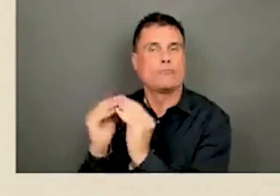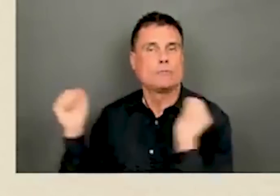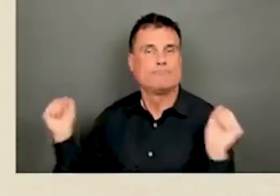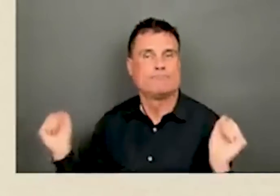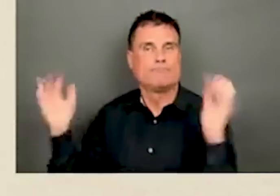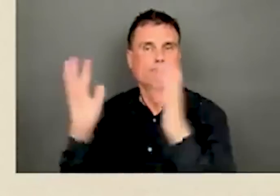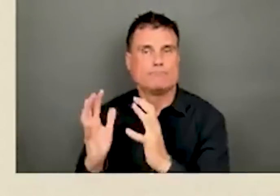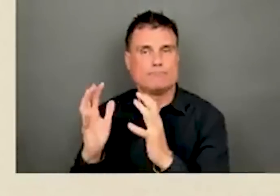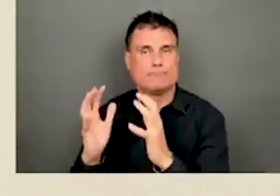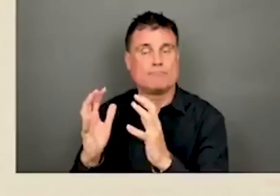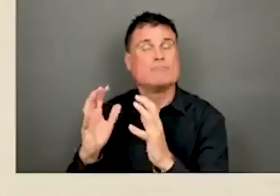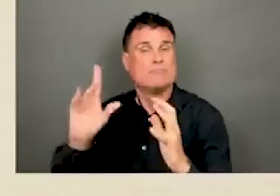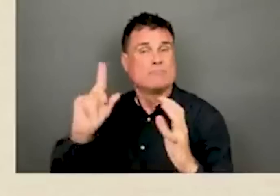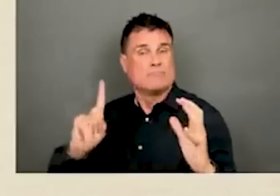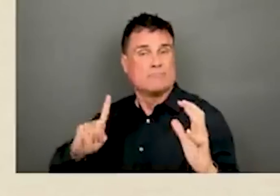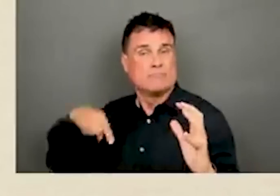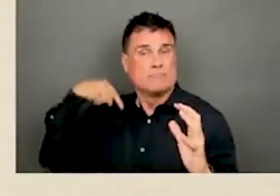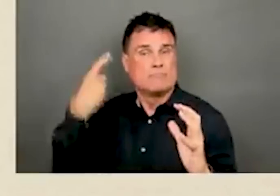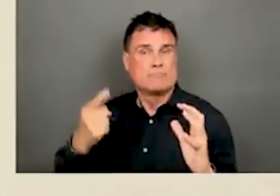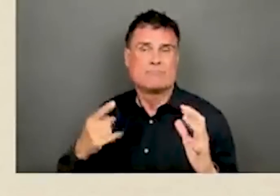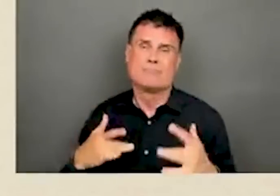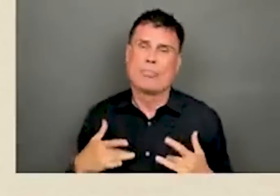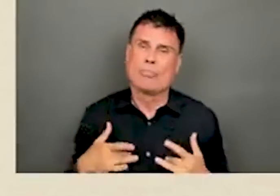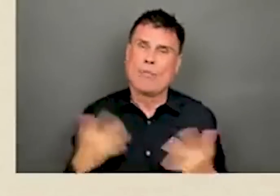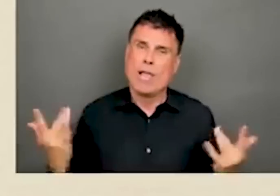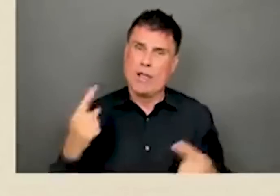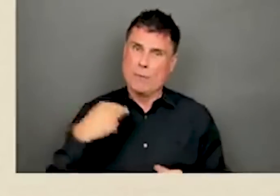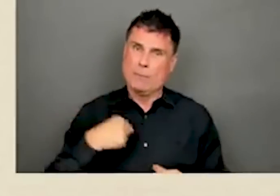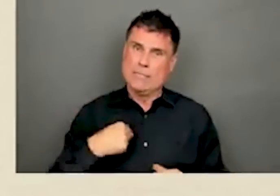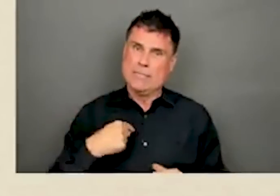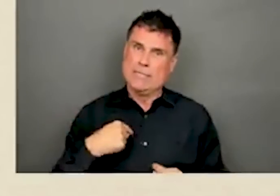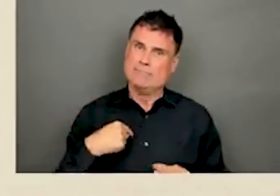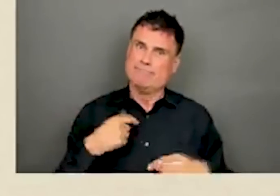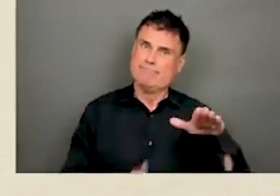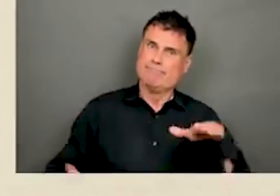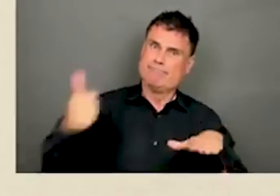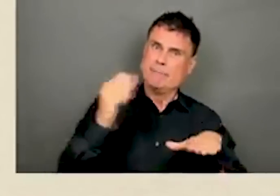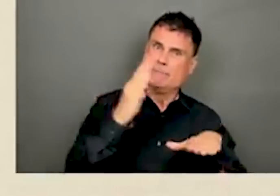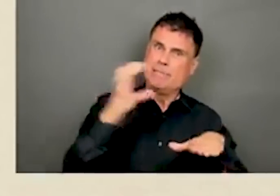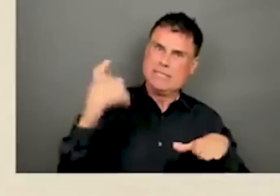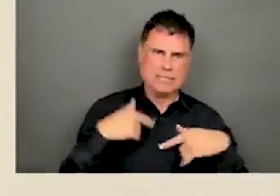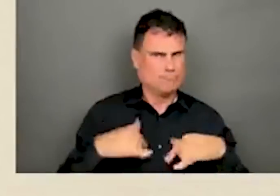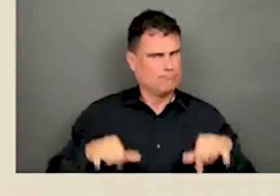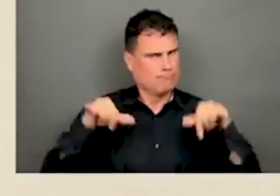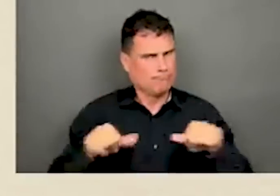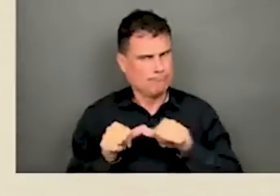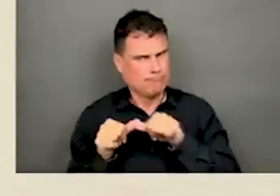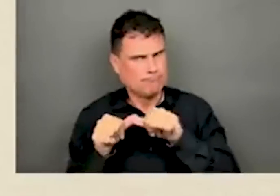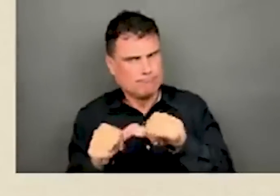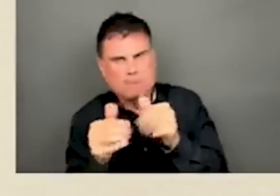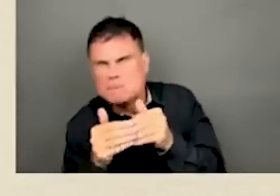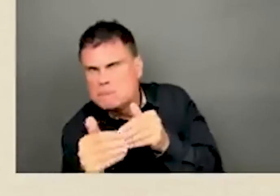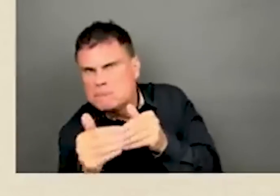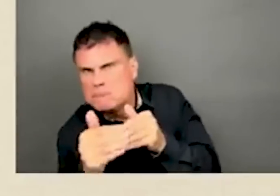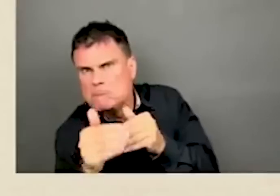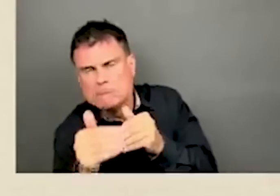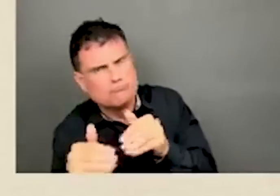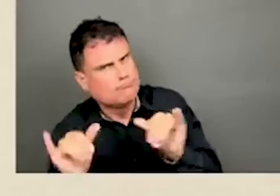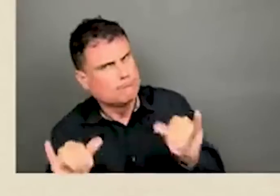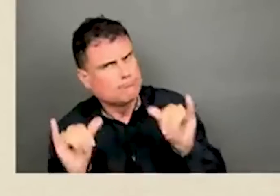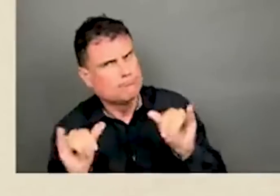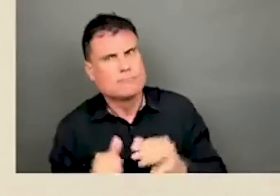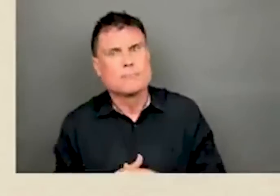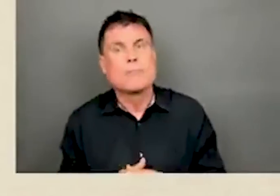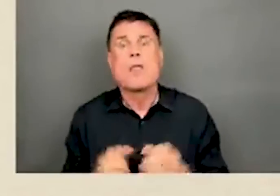British Columbia, and I will be the Premier of British Columbia tomorrow and the day after that and the day after that. There has been endless speculation